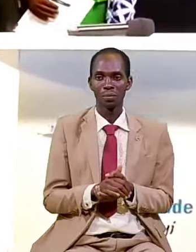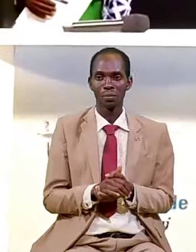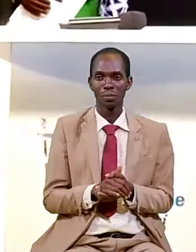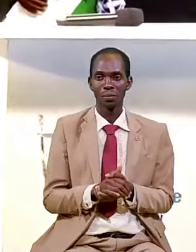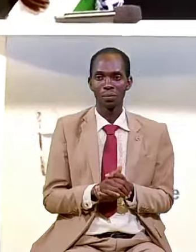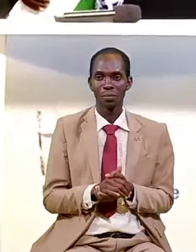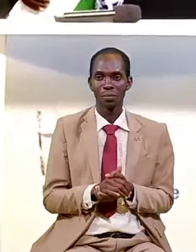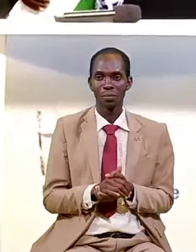Okay.